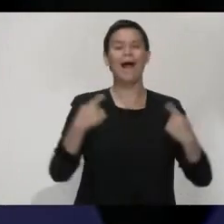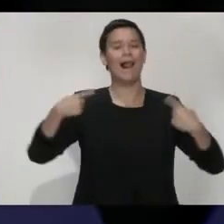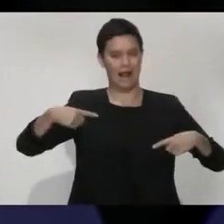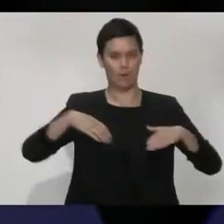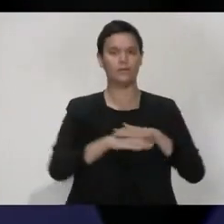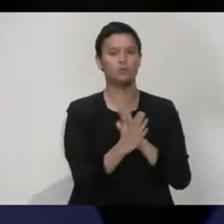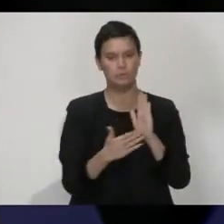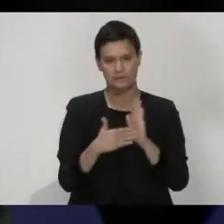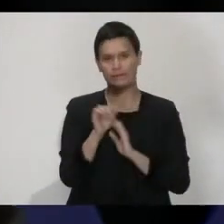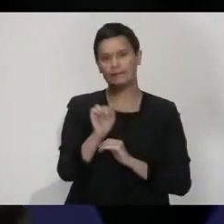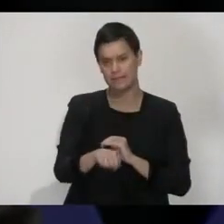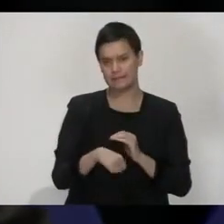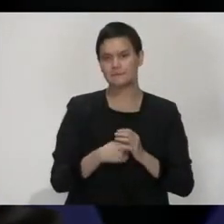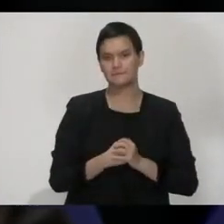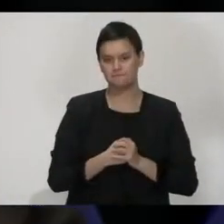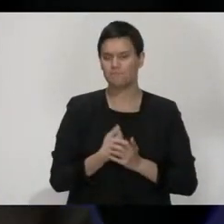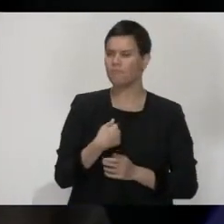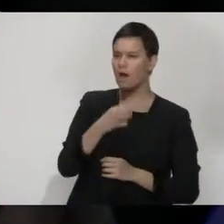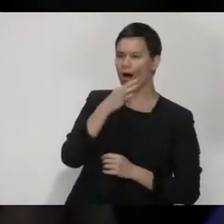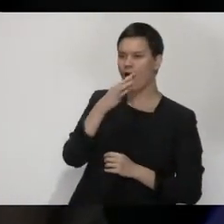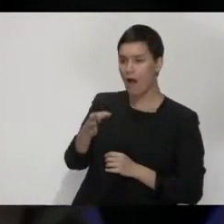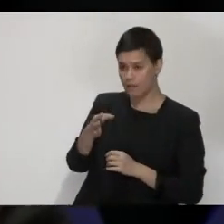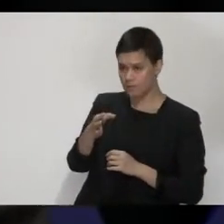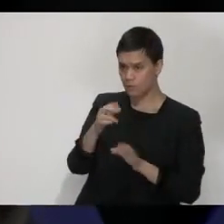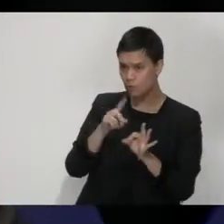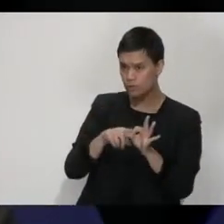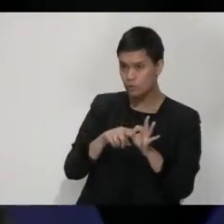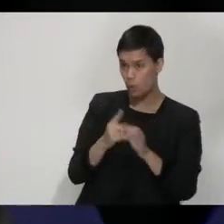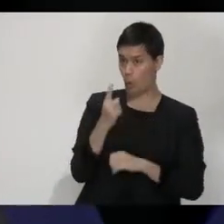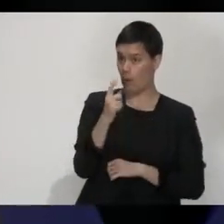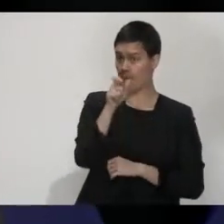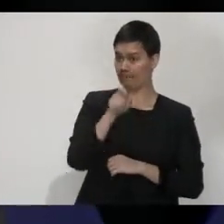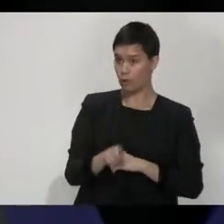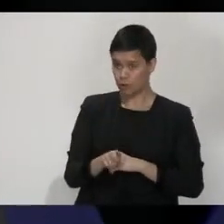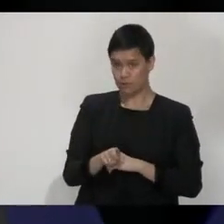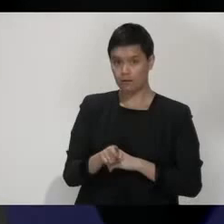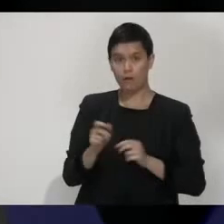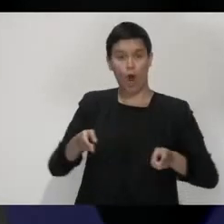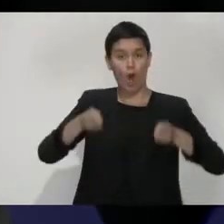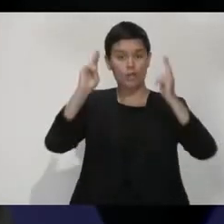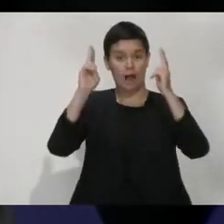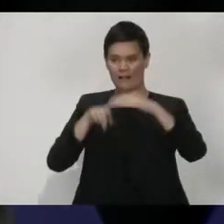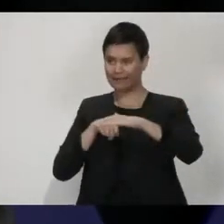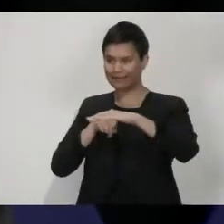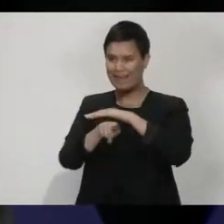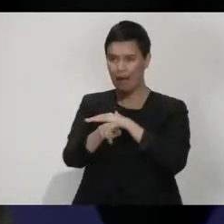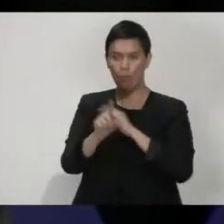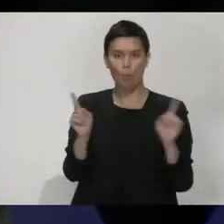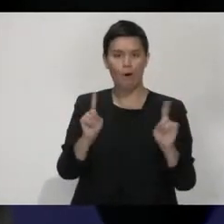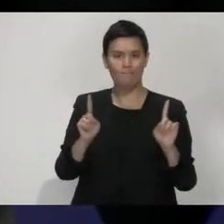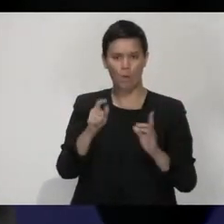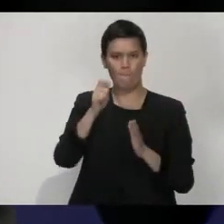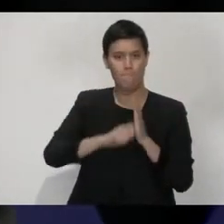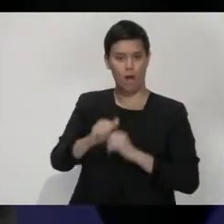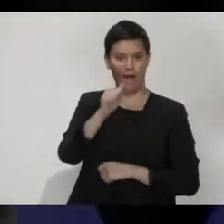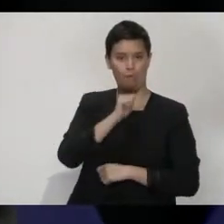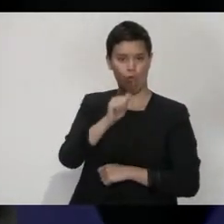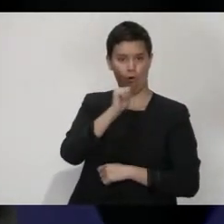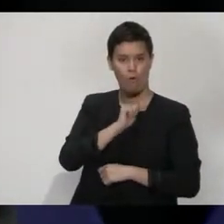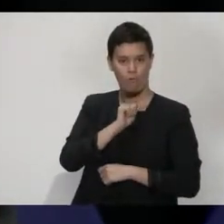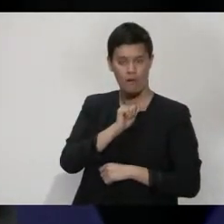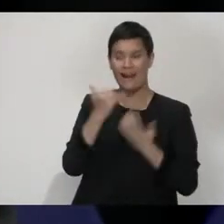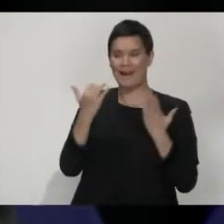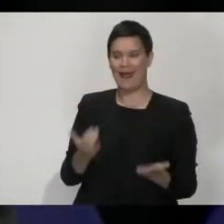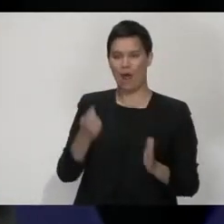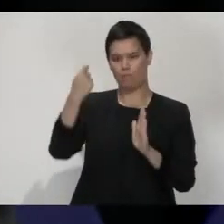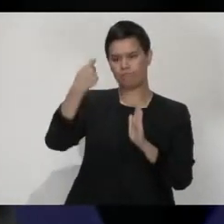managed isolation facilities, we saw a man abscond to buy booze. He was sentenced to 40 hours